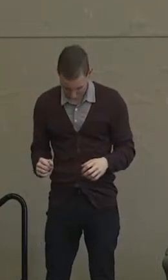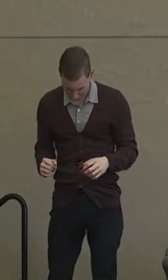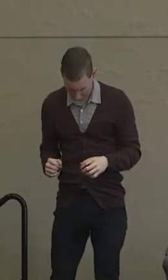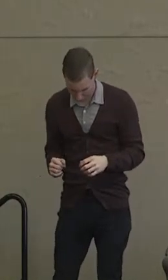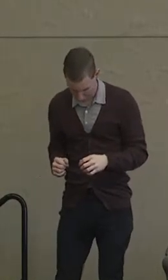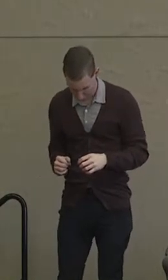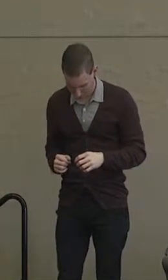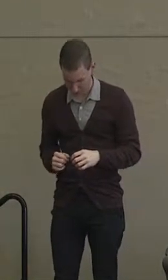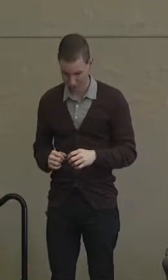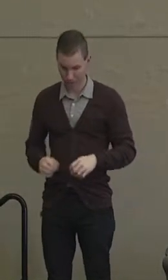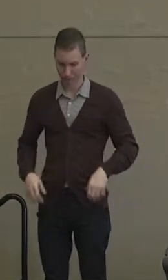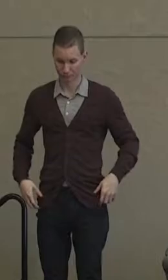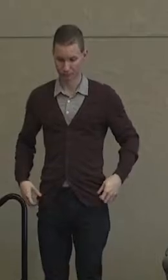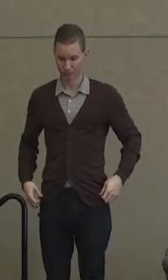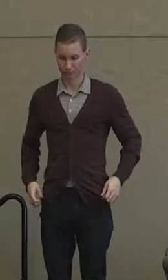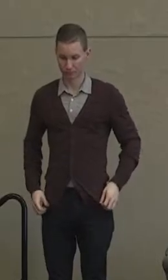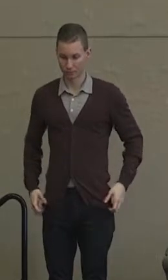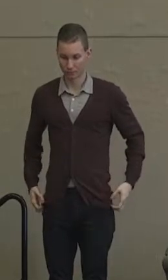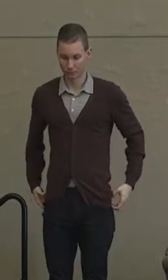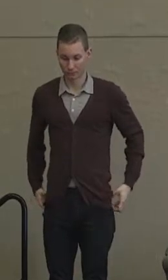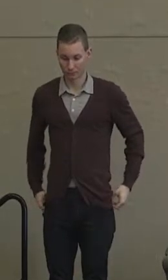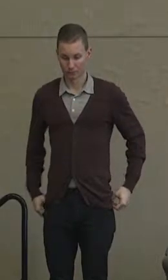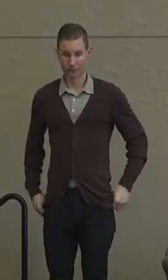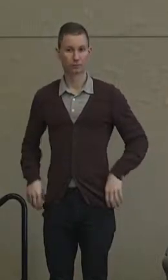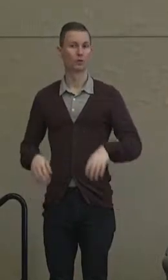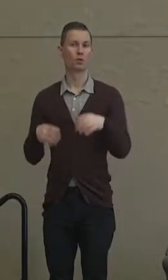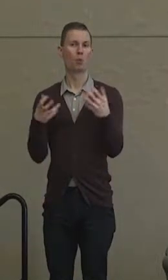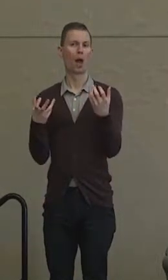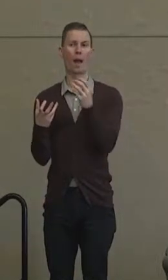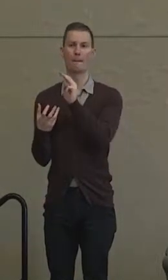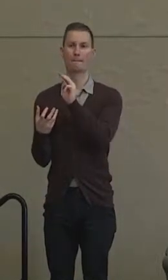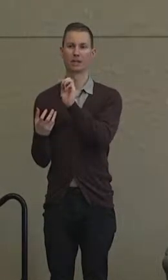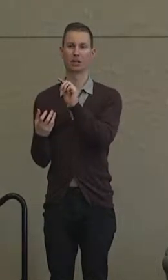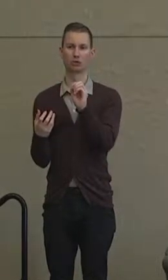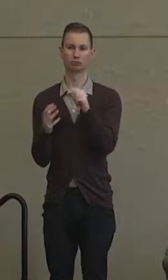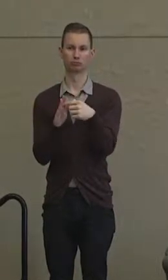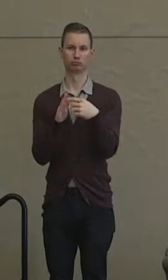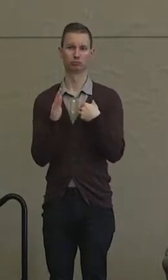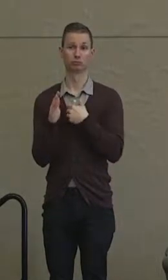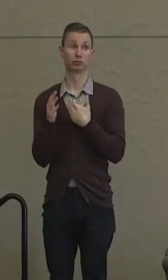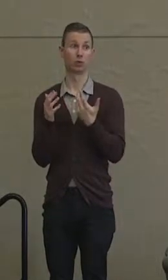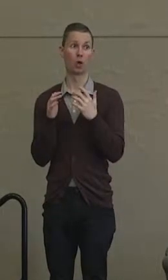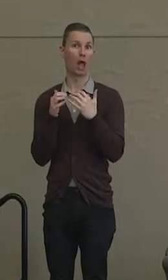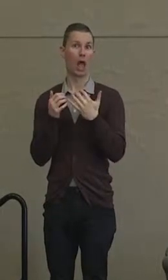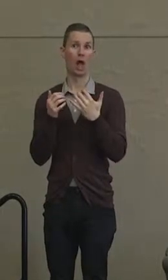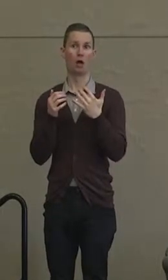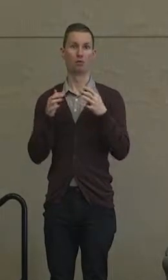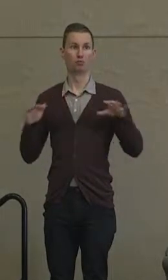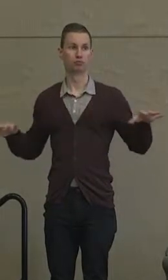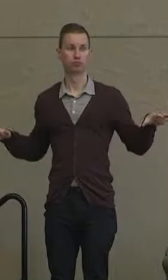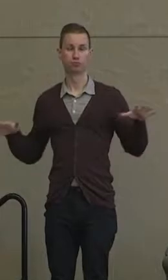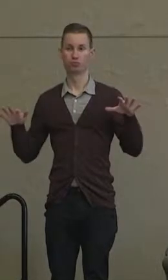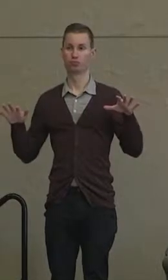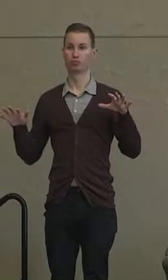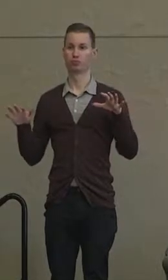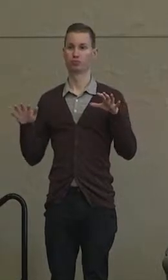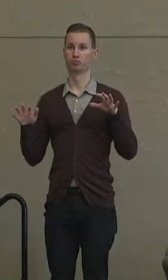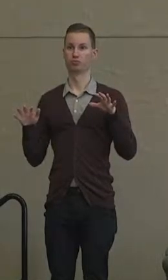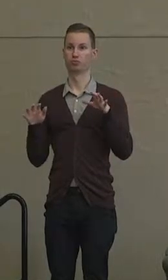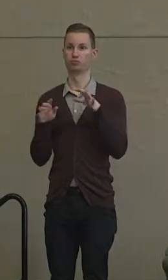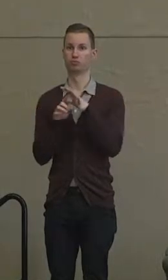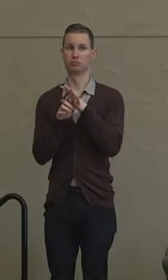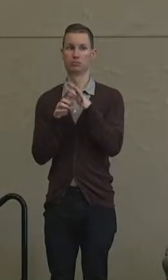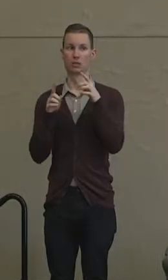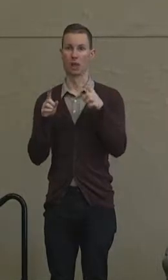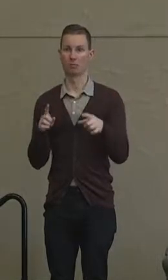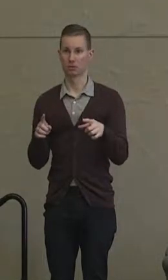One thing the Me Too movement has shown us is how widespread the issue of sexual harassment is as one of the